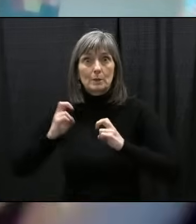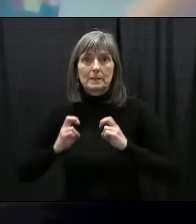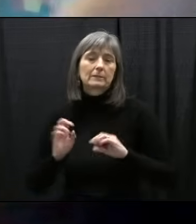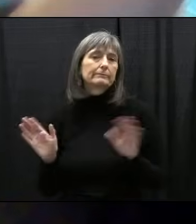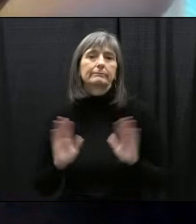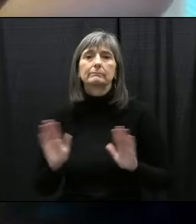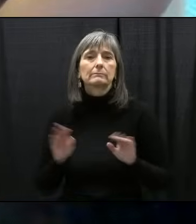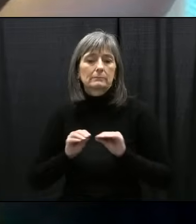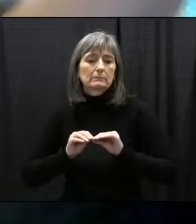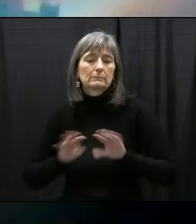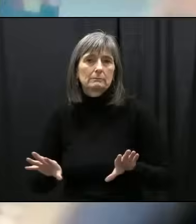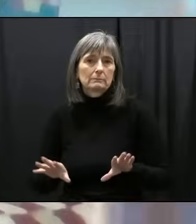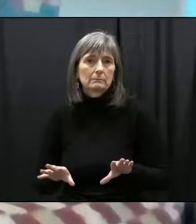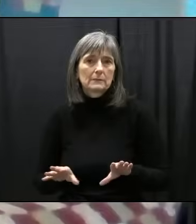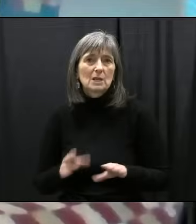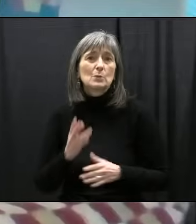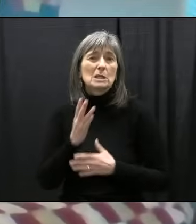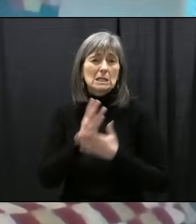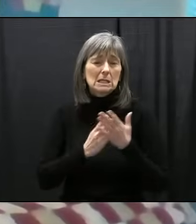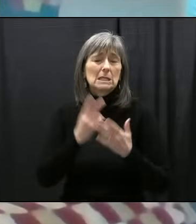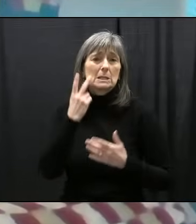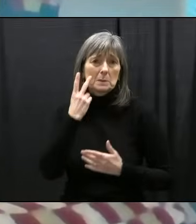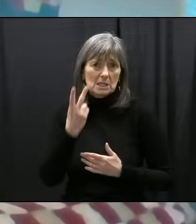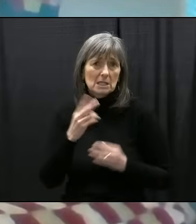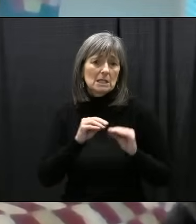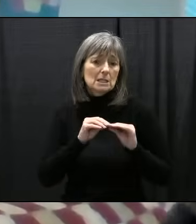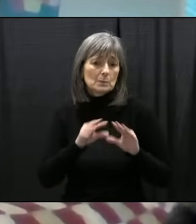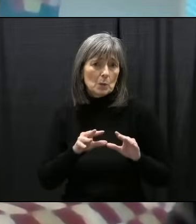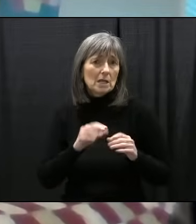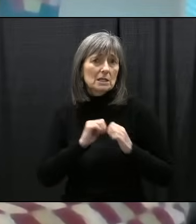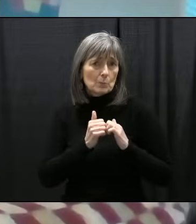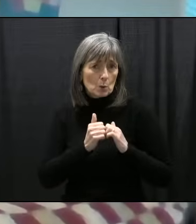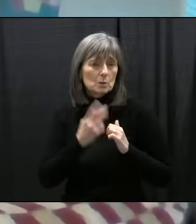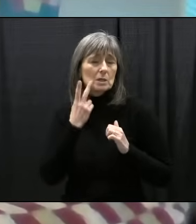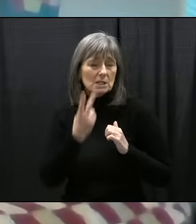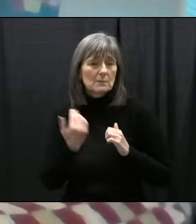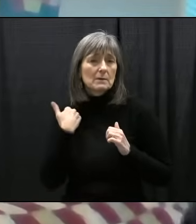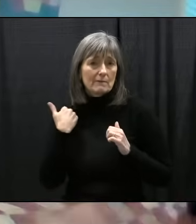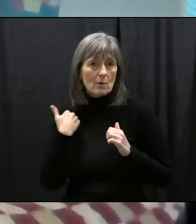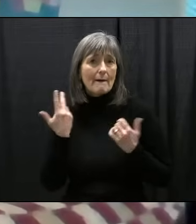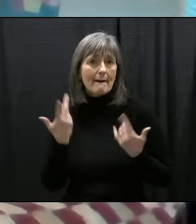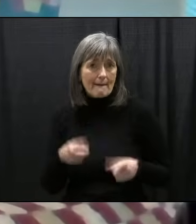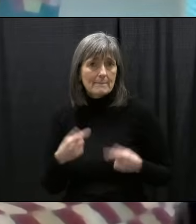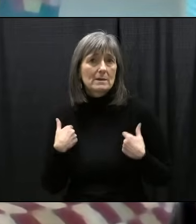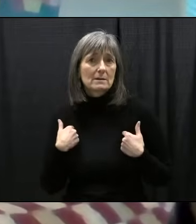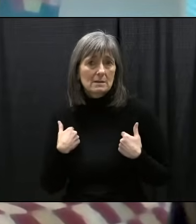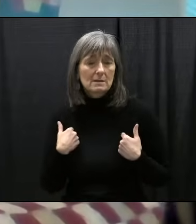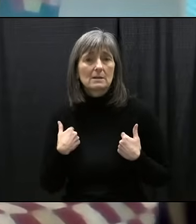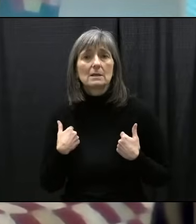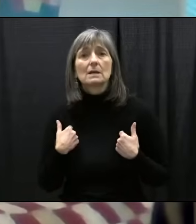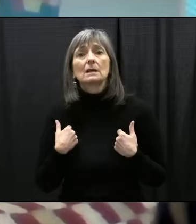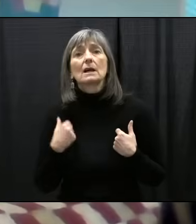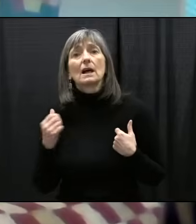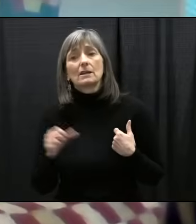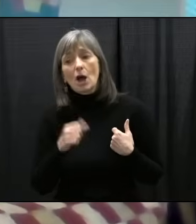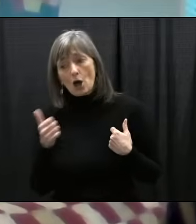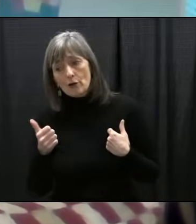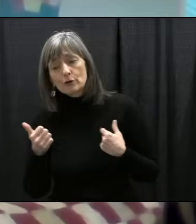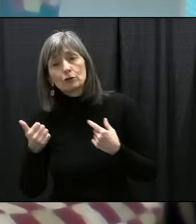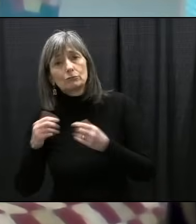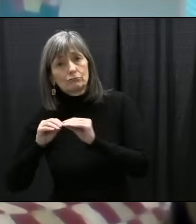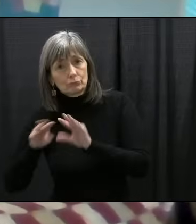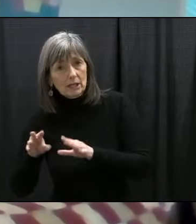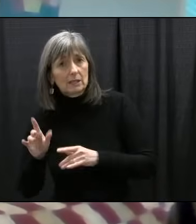amount of spread. I mean, we have seen some spread through sporting events. We've seen some spread through other things as well.